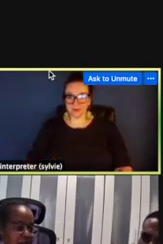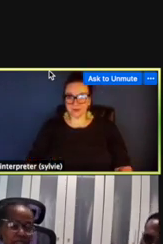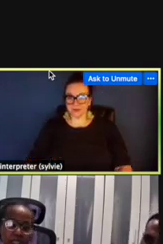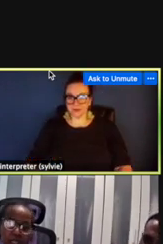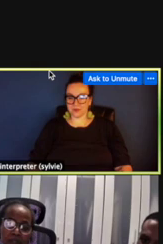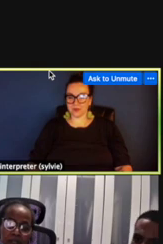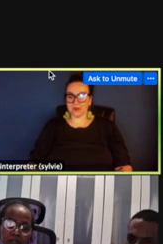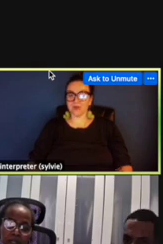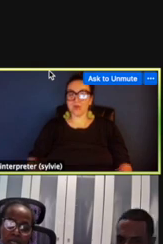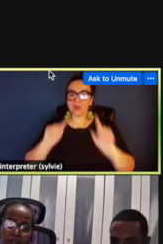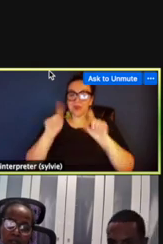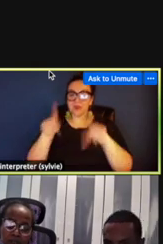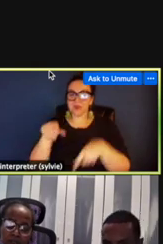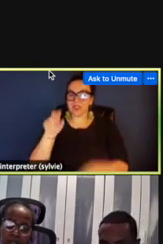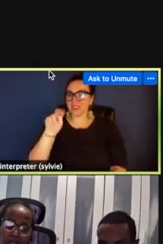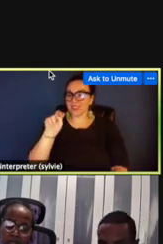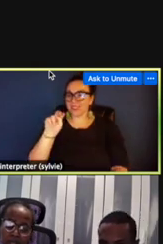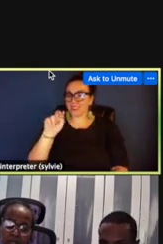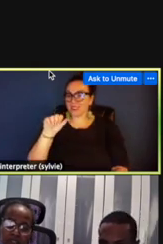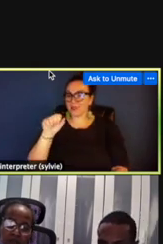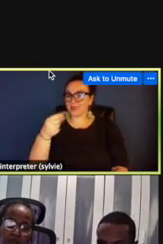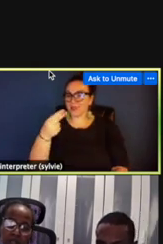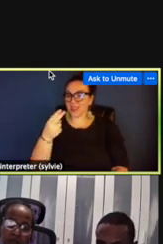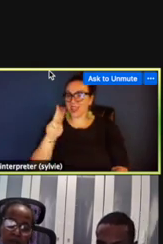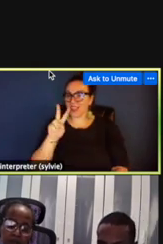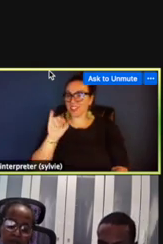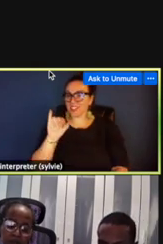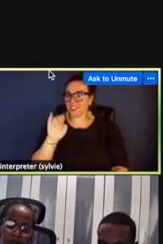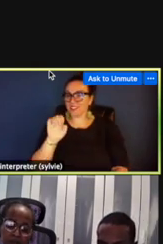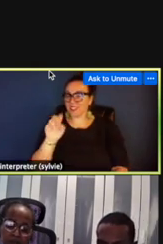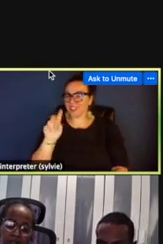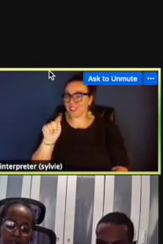We went to Nashville, Tennessee. Oh, that's nice.